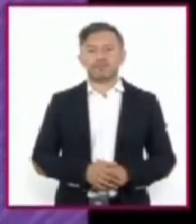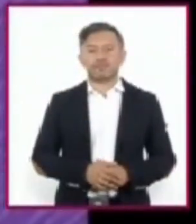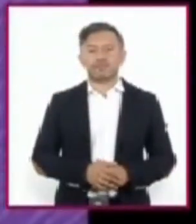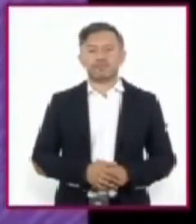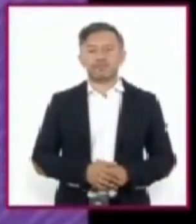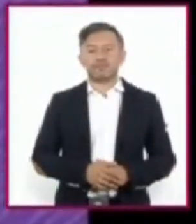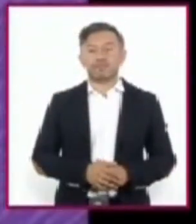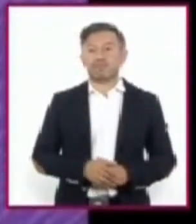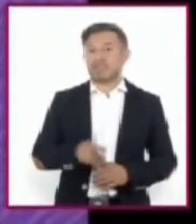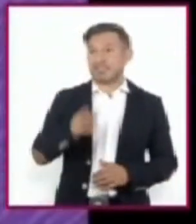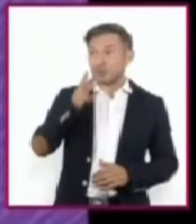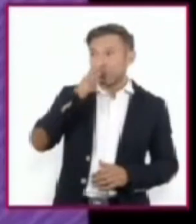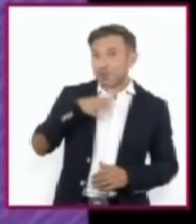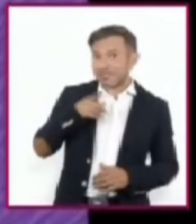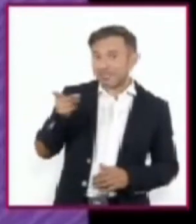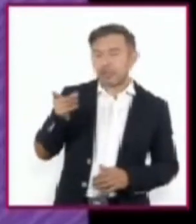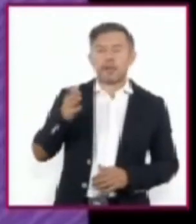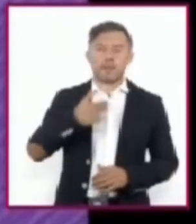She's my mother.